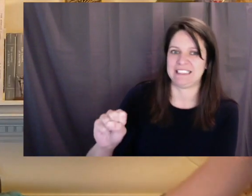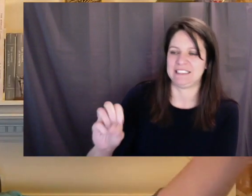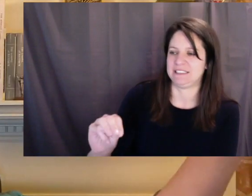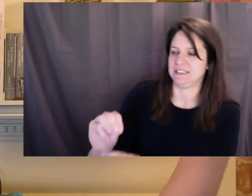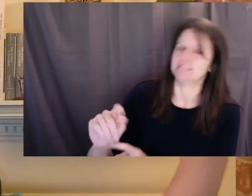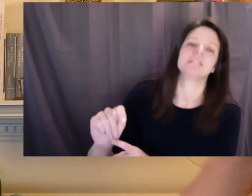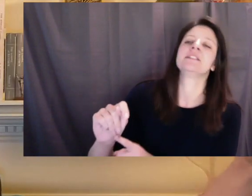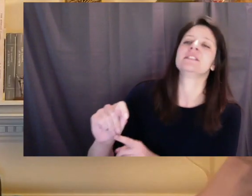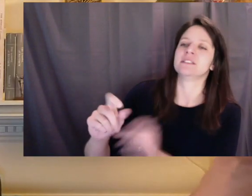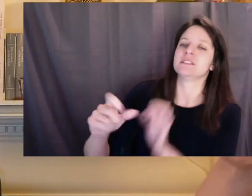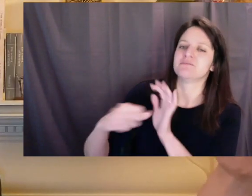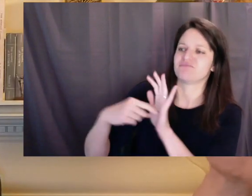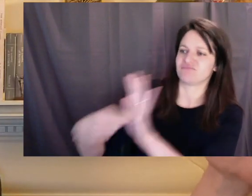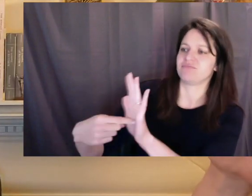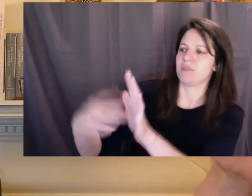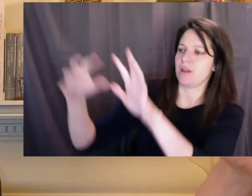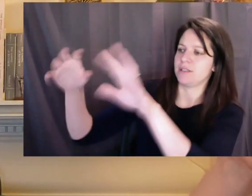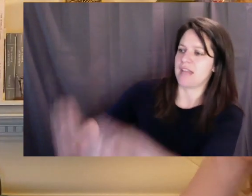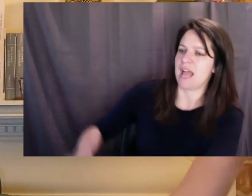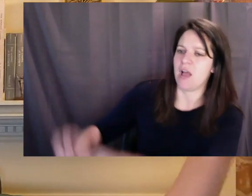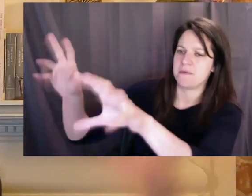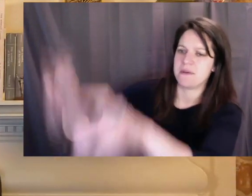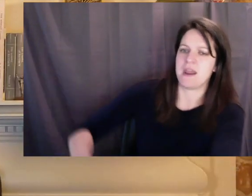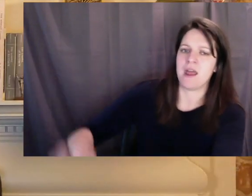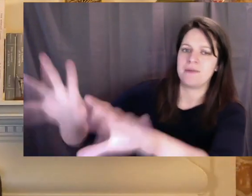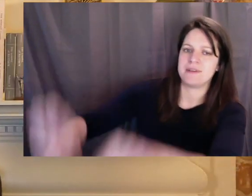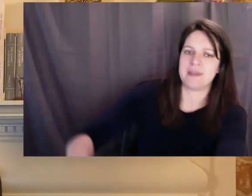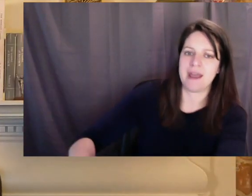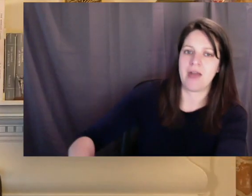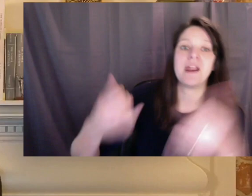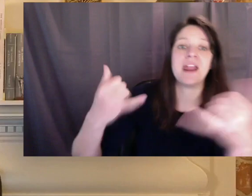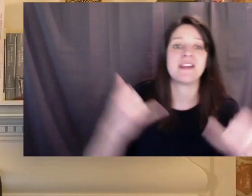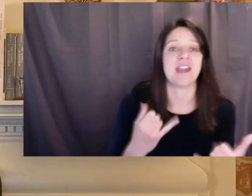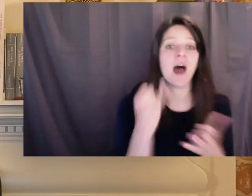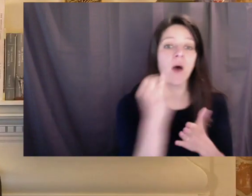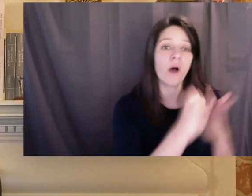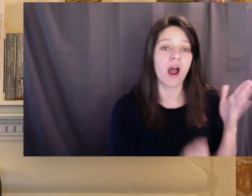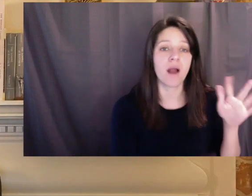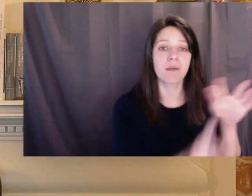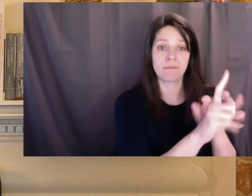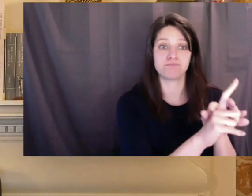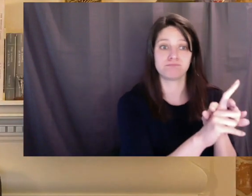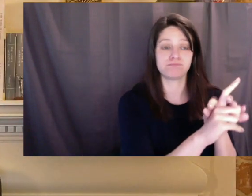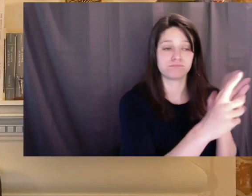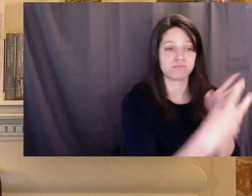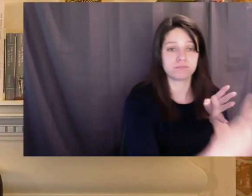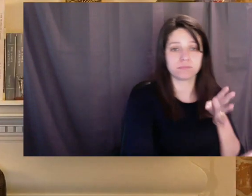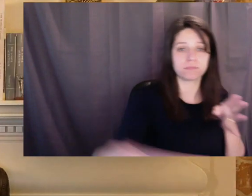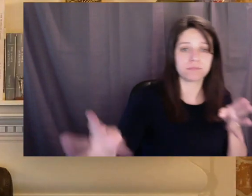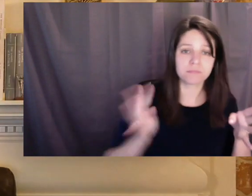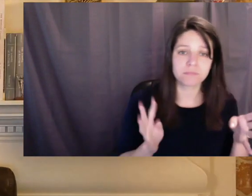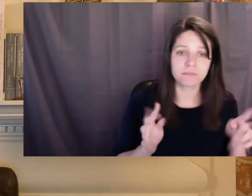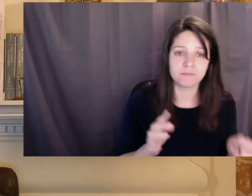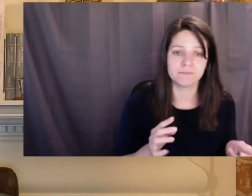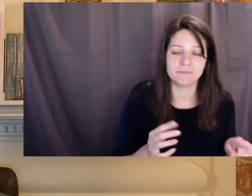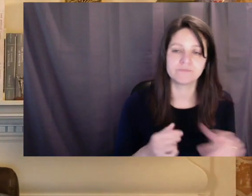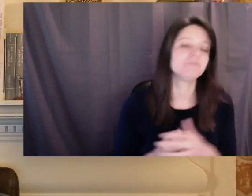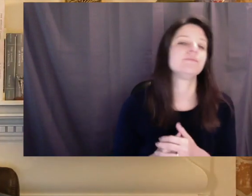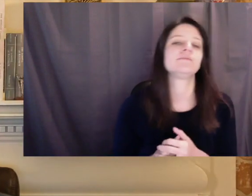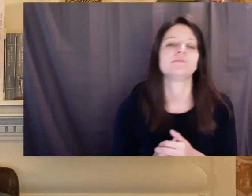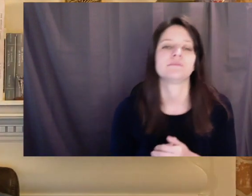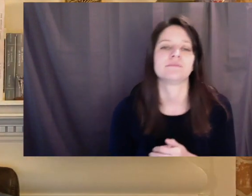statuary commemorating a racist history that is being toppled and coming down around our nation. And what does it mean